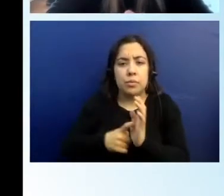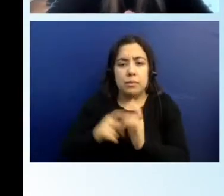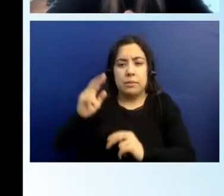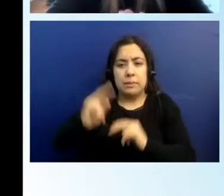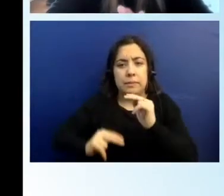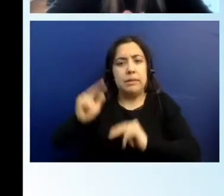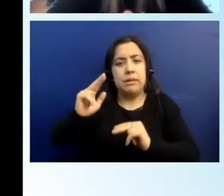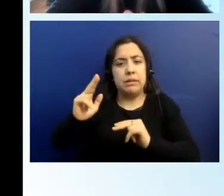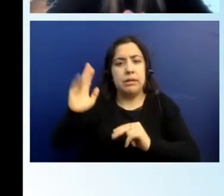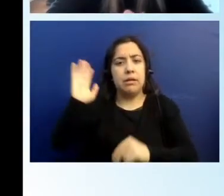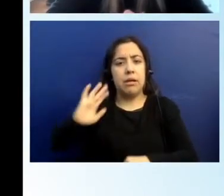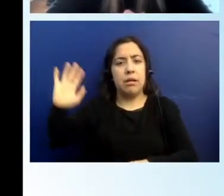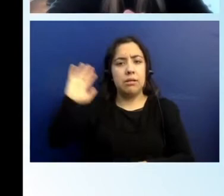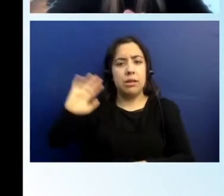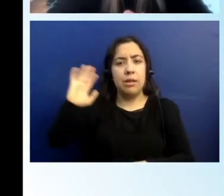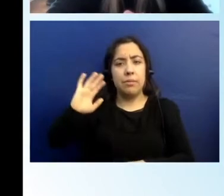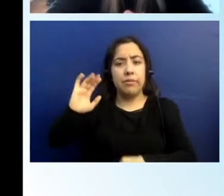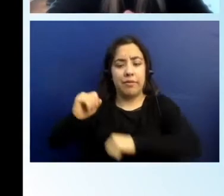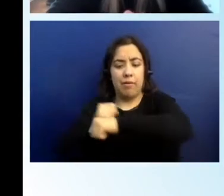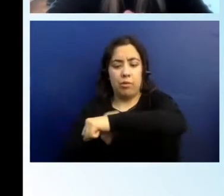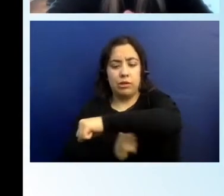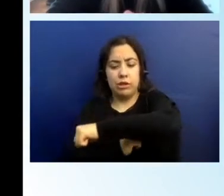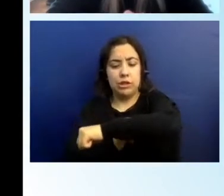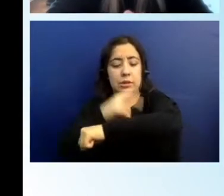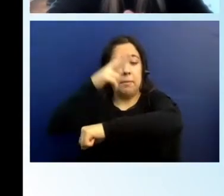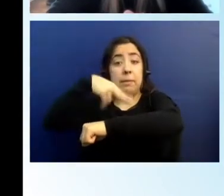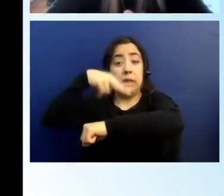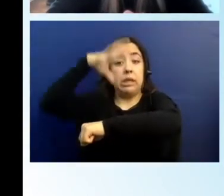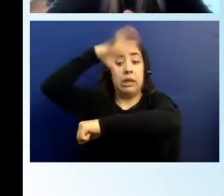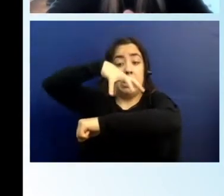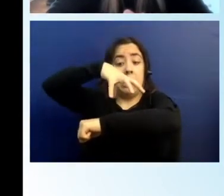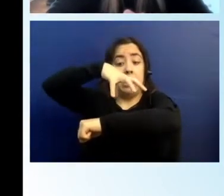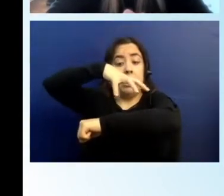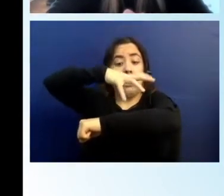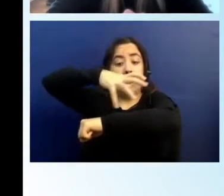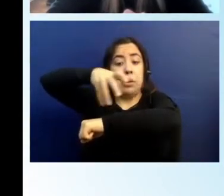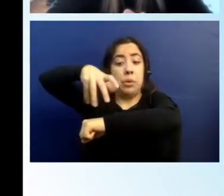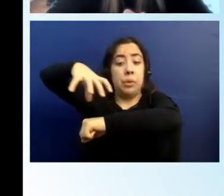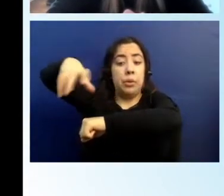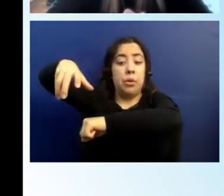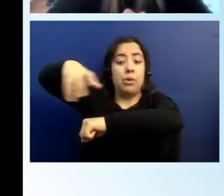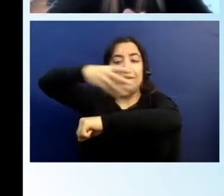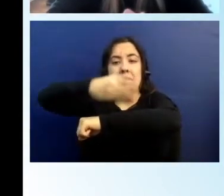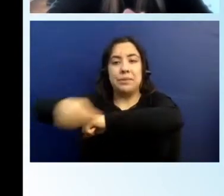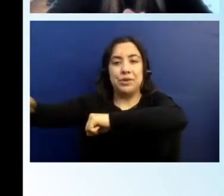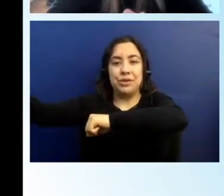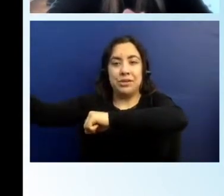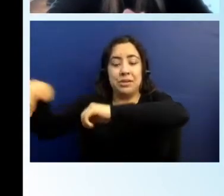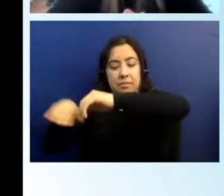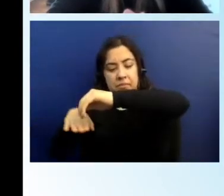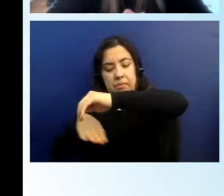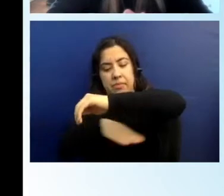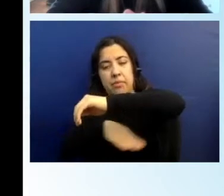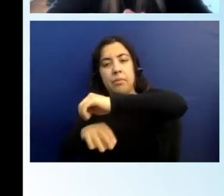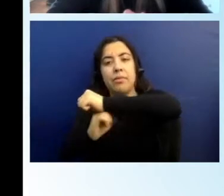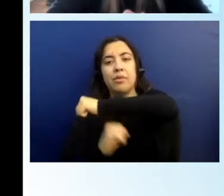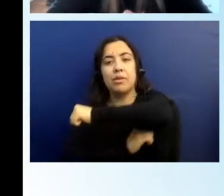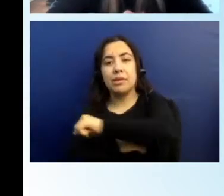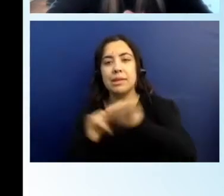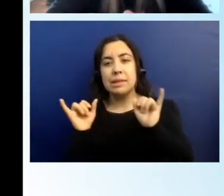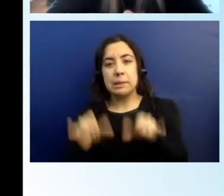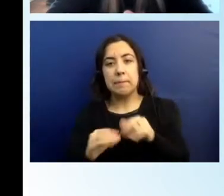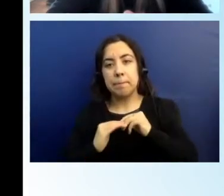disappeared, but the foundations remain. And I think that that's something we have to think about going forward. Here you